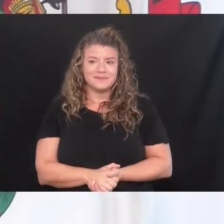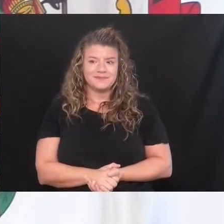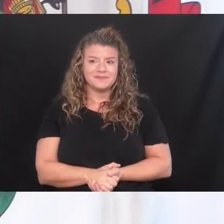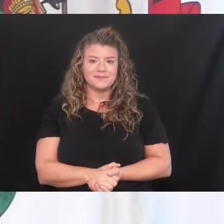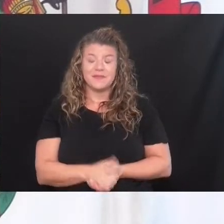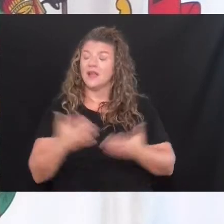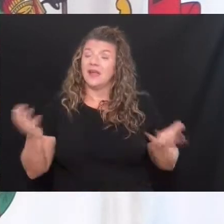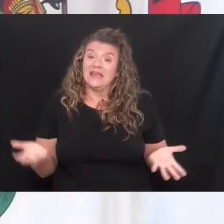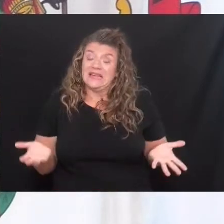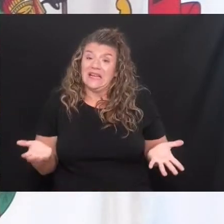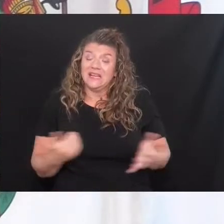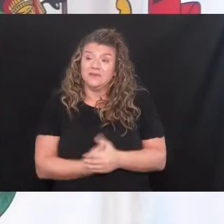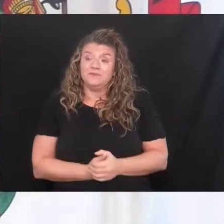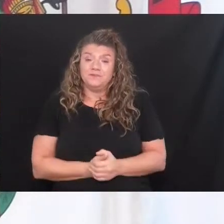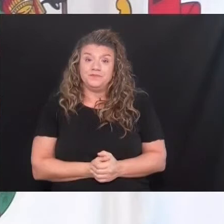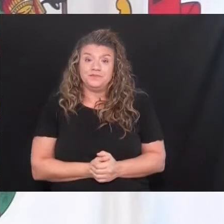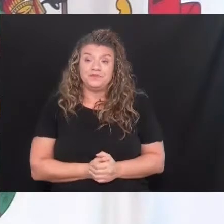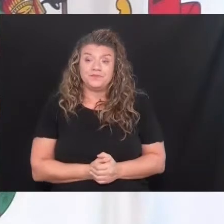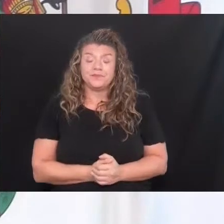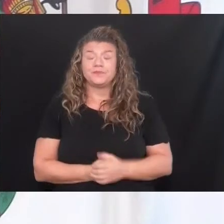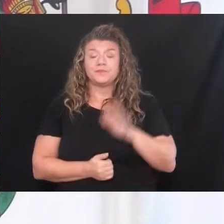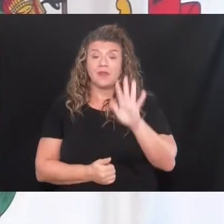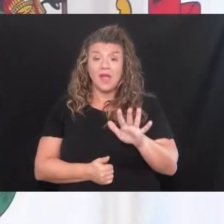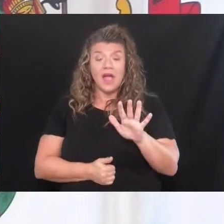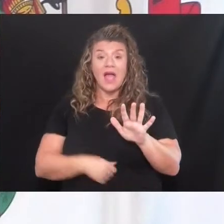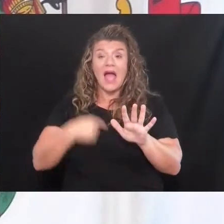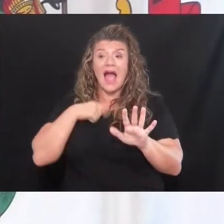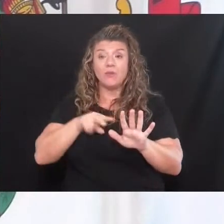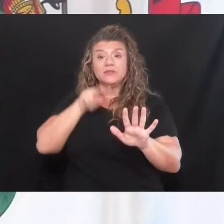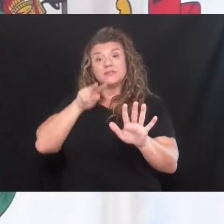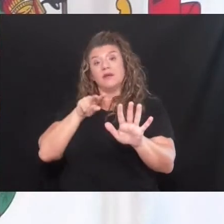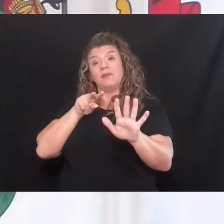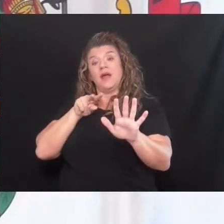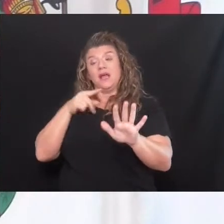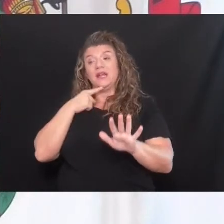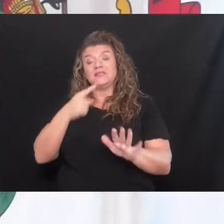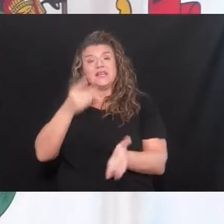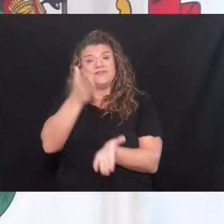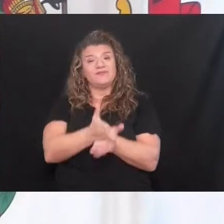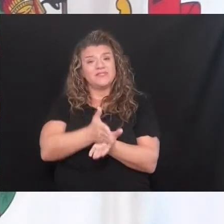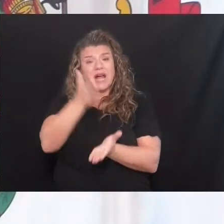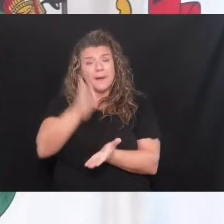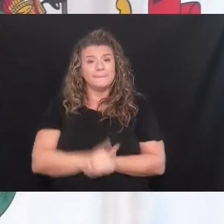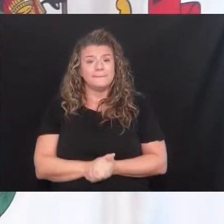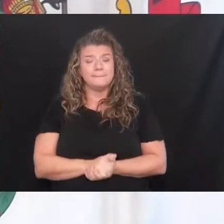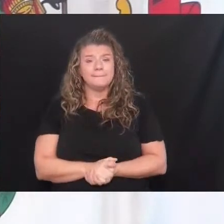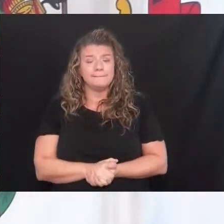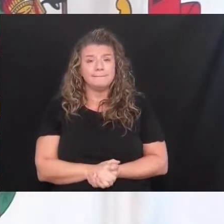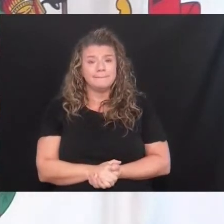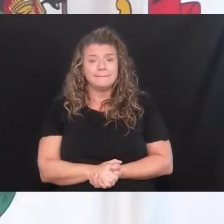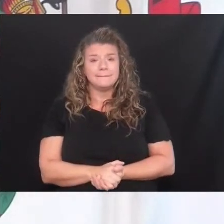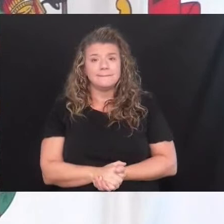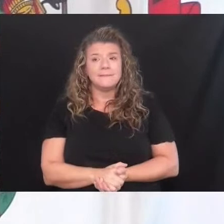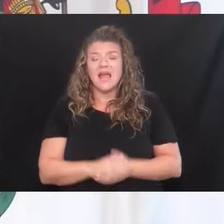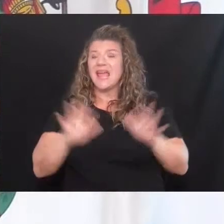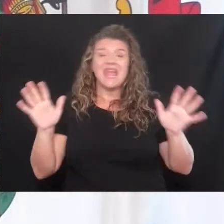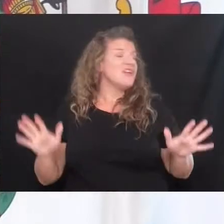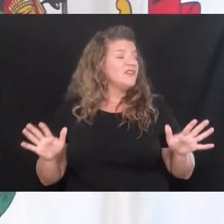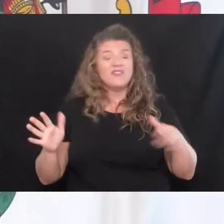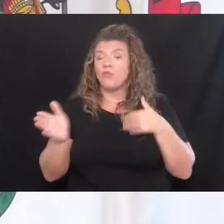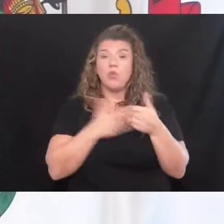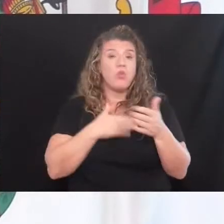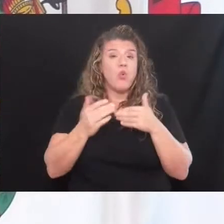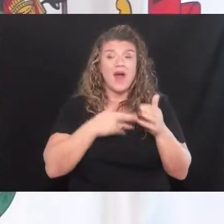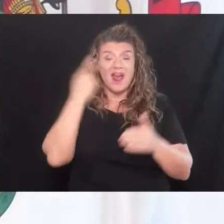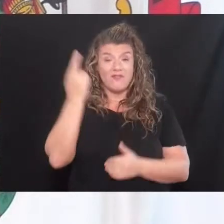I am telling you, I would step back and I would say, full stop. Even if whatever reason